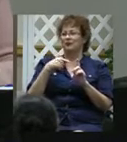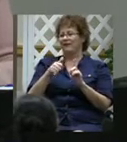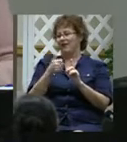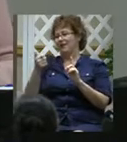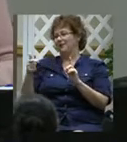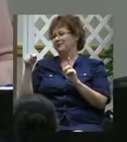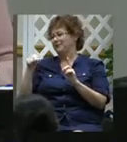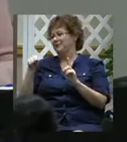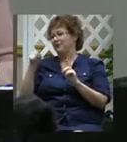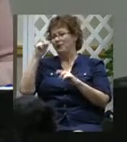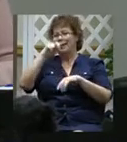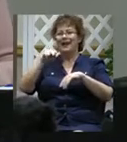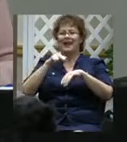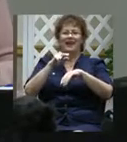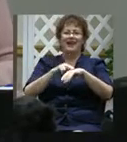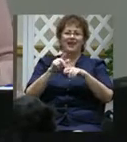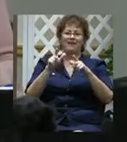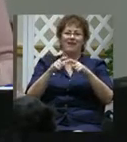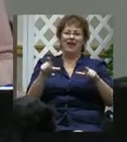native languages.